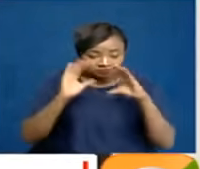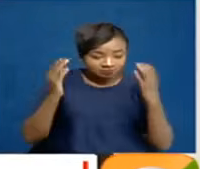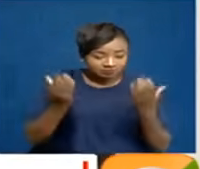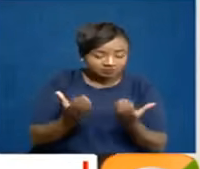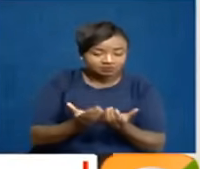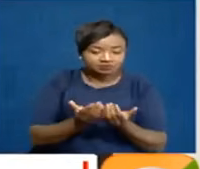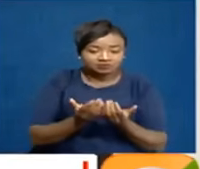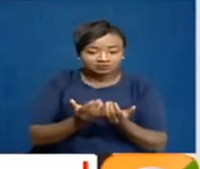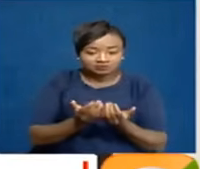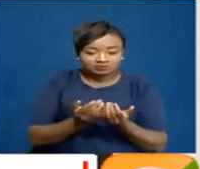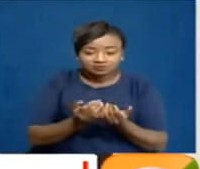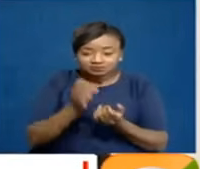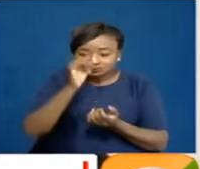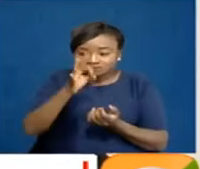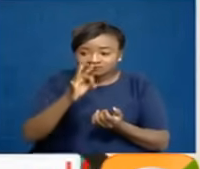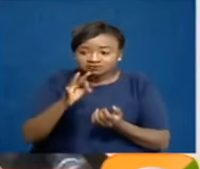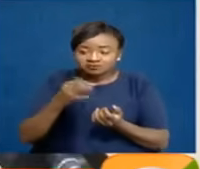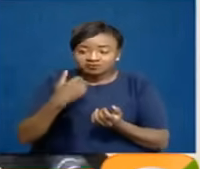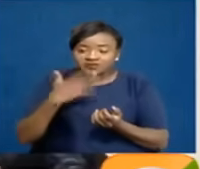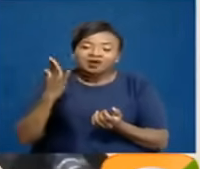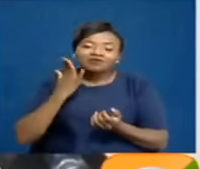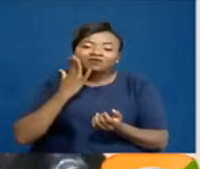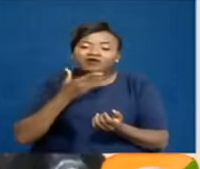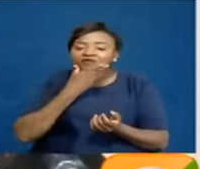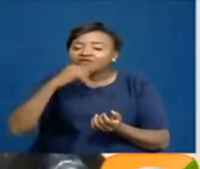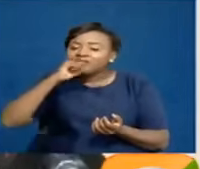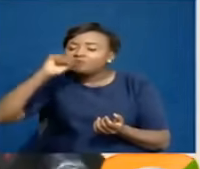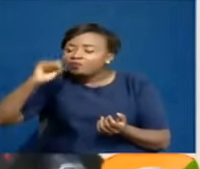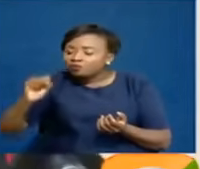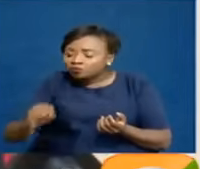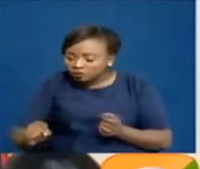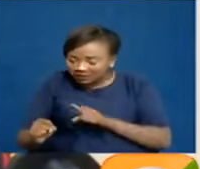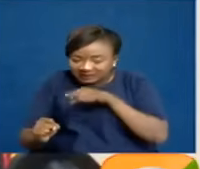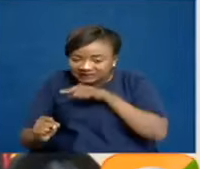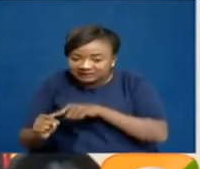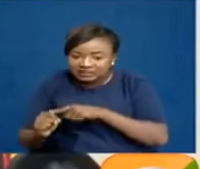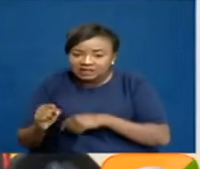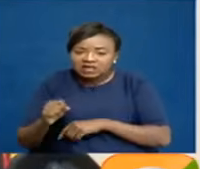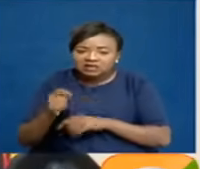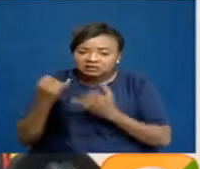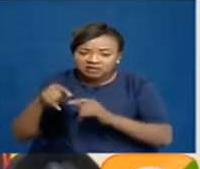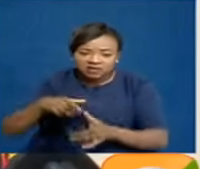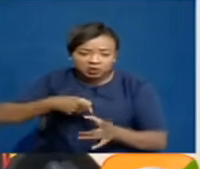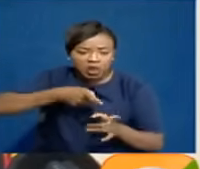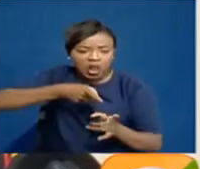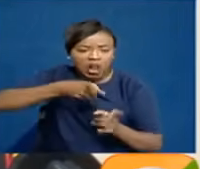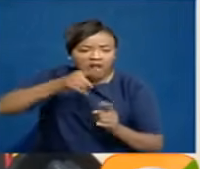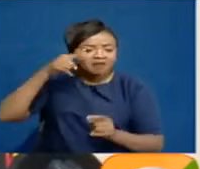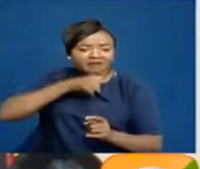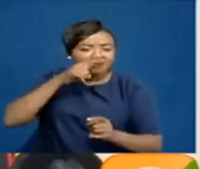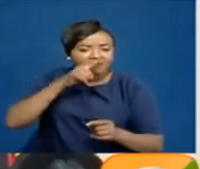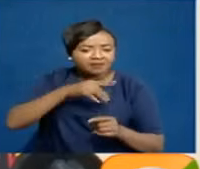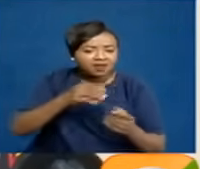a father, actually a grandfather for that matter, trying to intimidate a